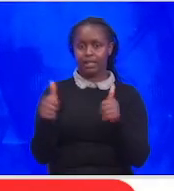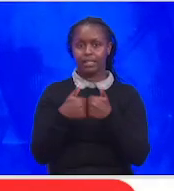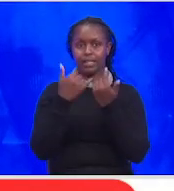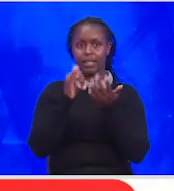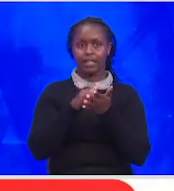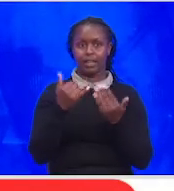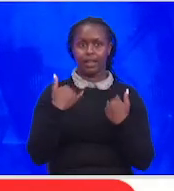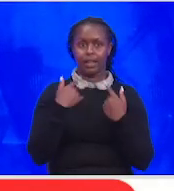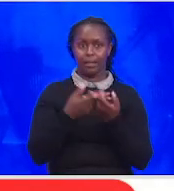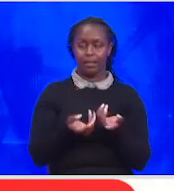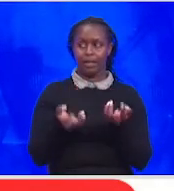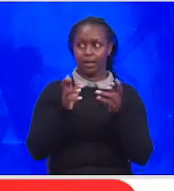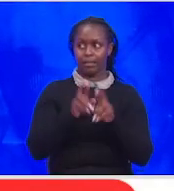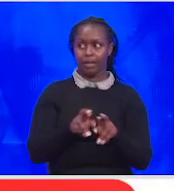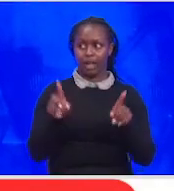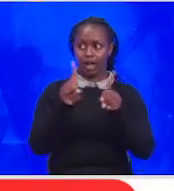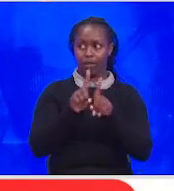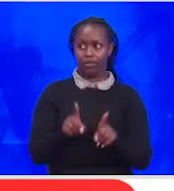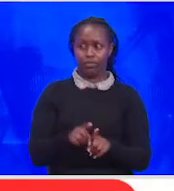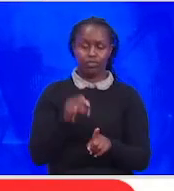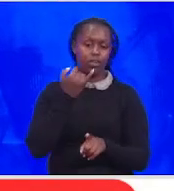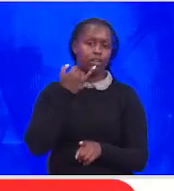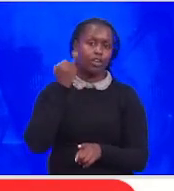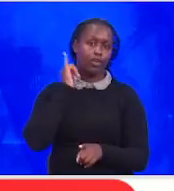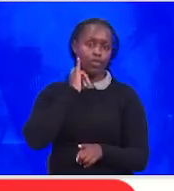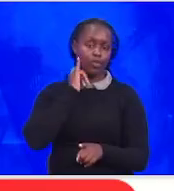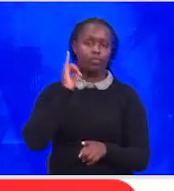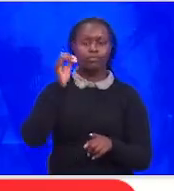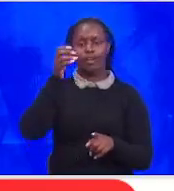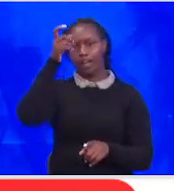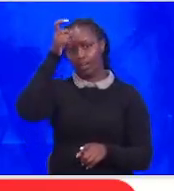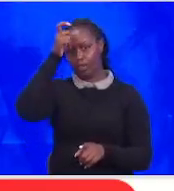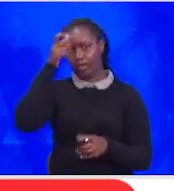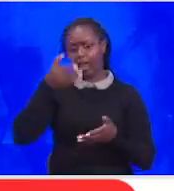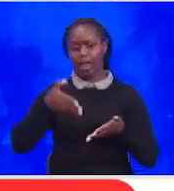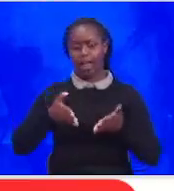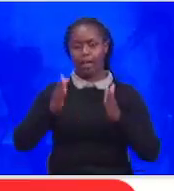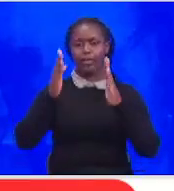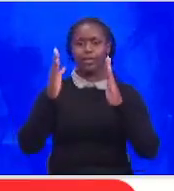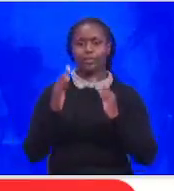Everready roundabout along the Nakuru-Eldoret highway.